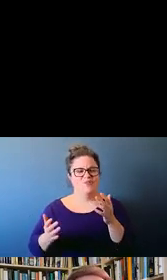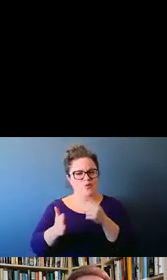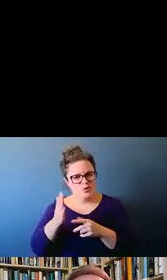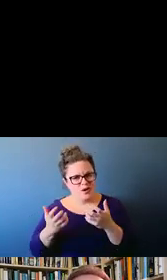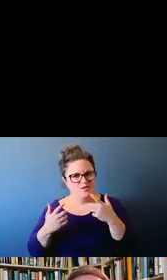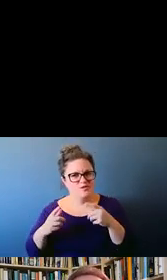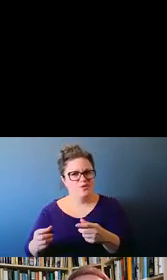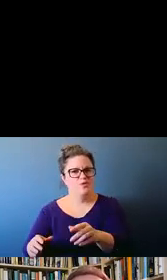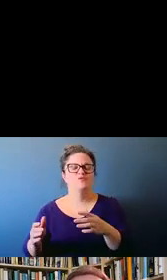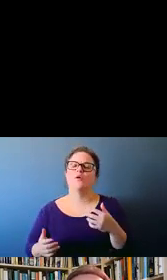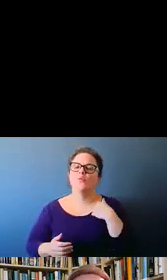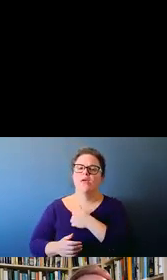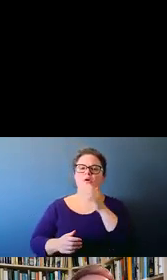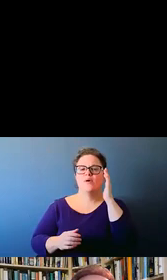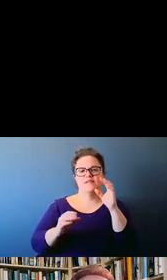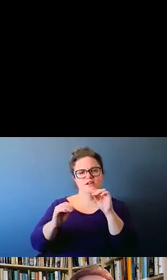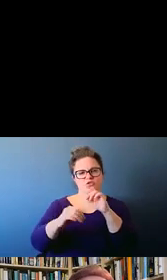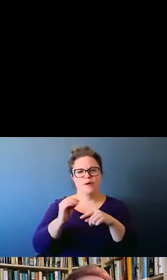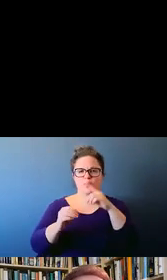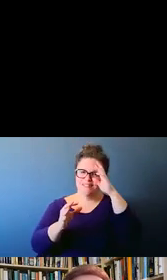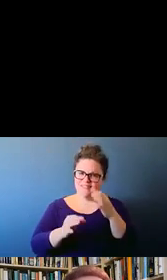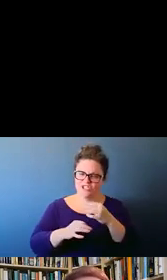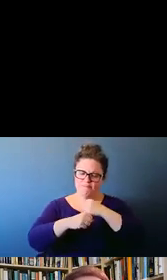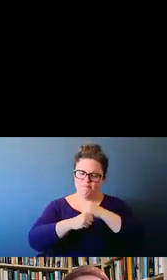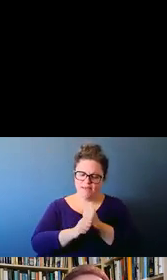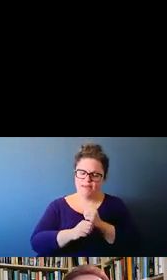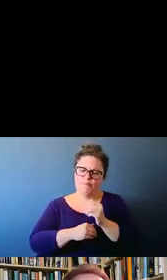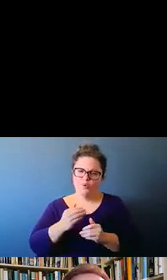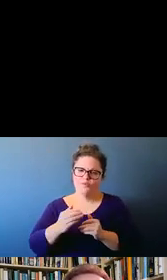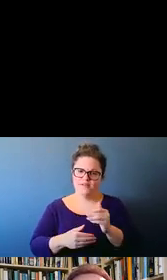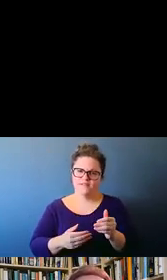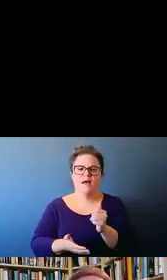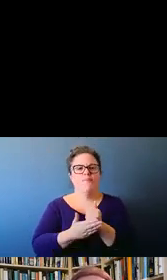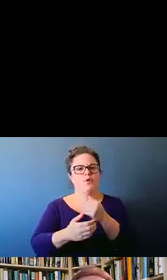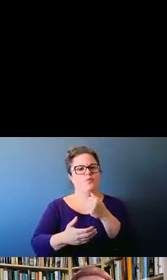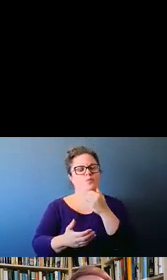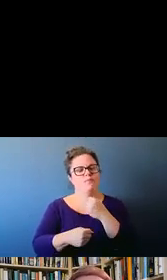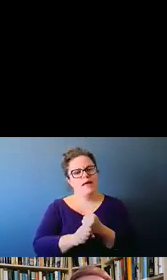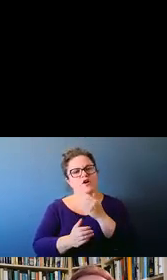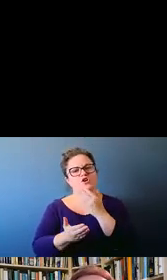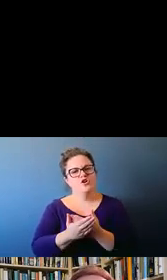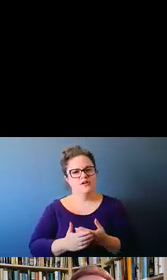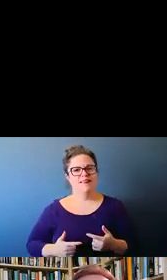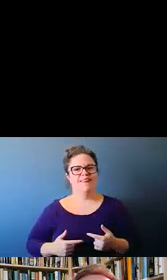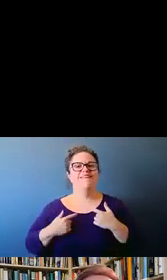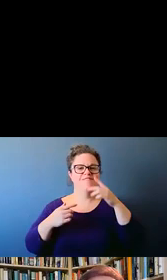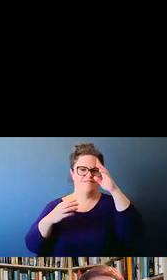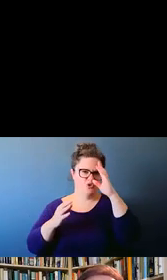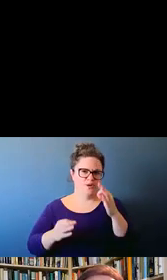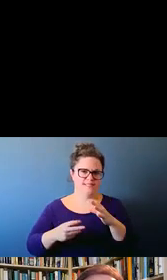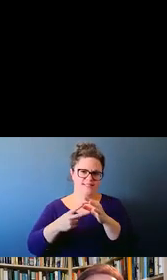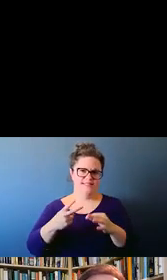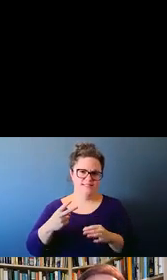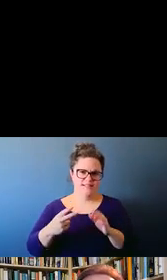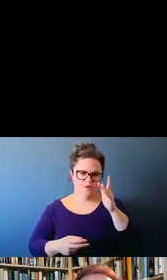decision-making process that can assist you to make those really important, those fundamental life choices in the future. So